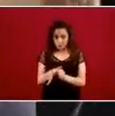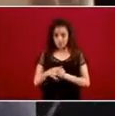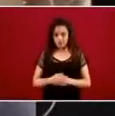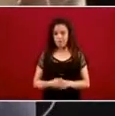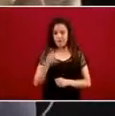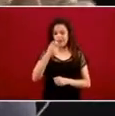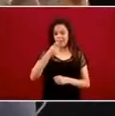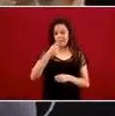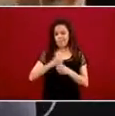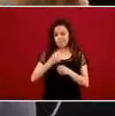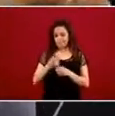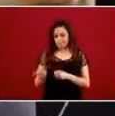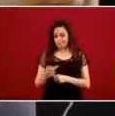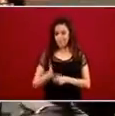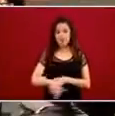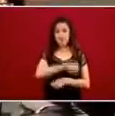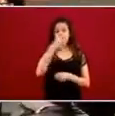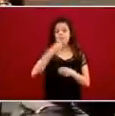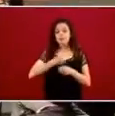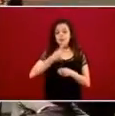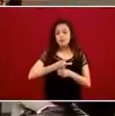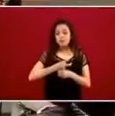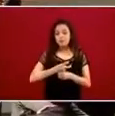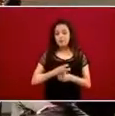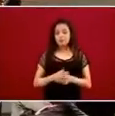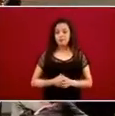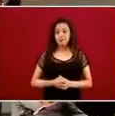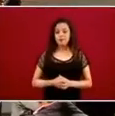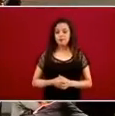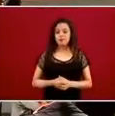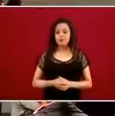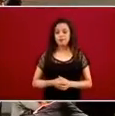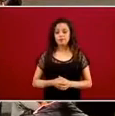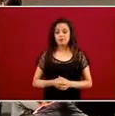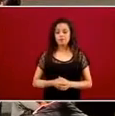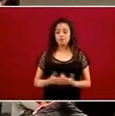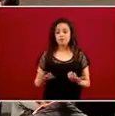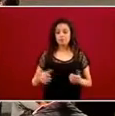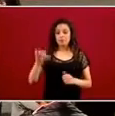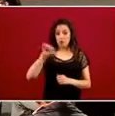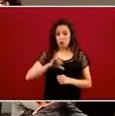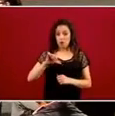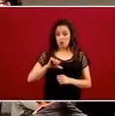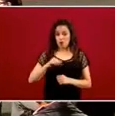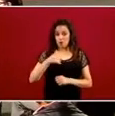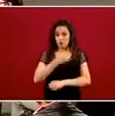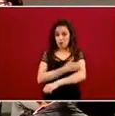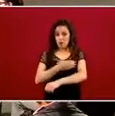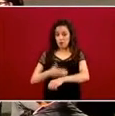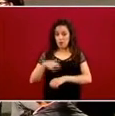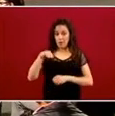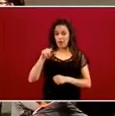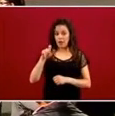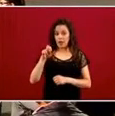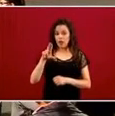would be the first question. Can I ask a second question? Yes. And today, one of our colleagues at